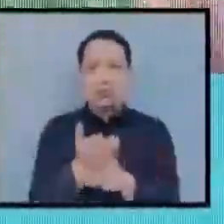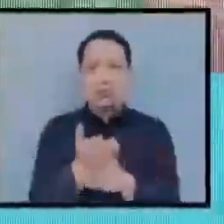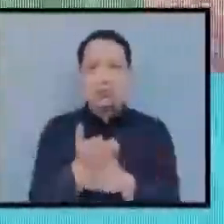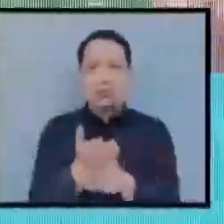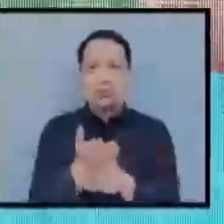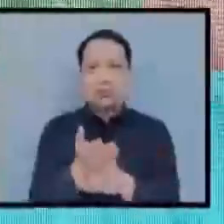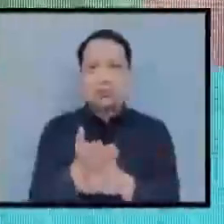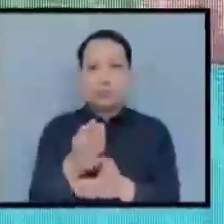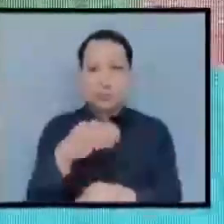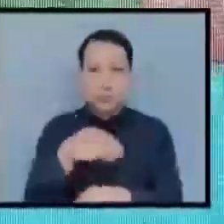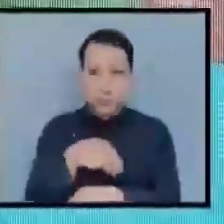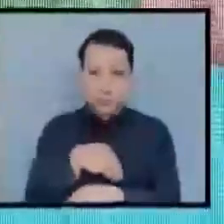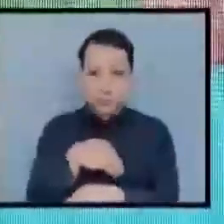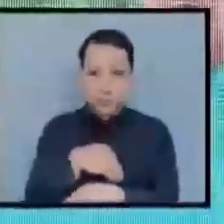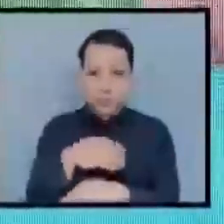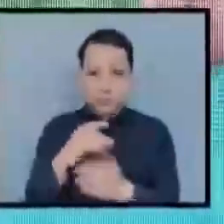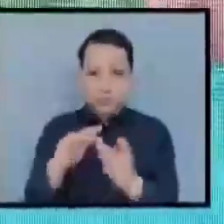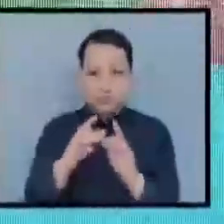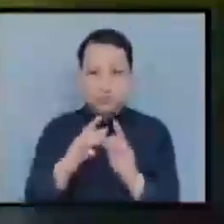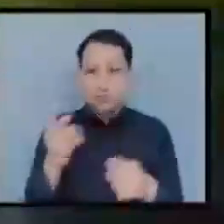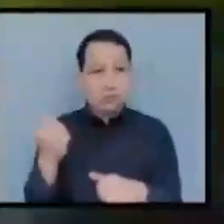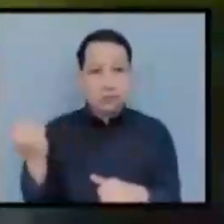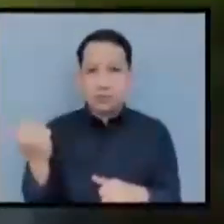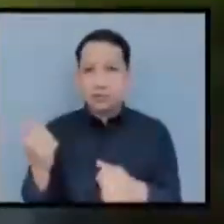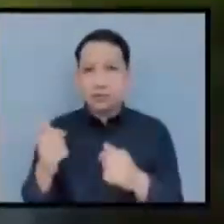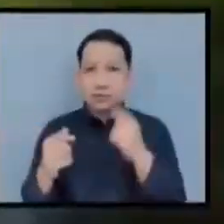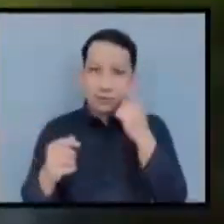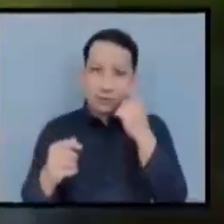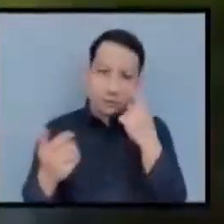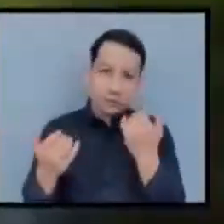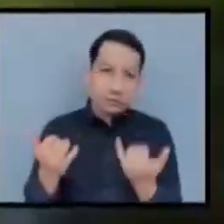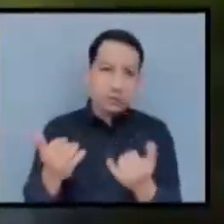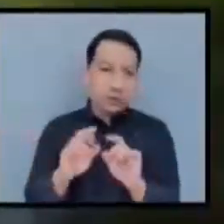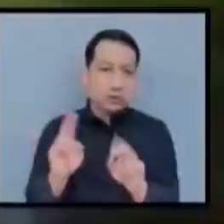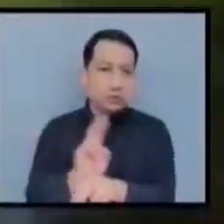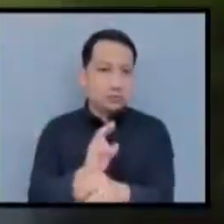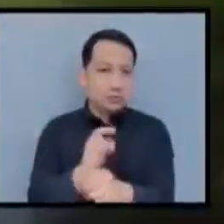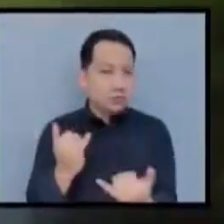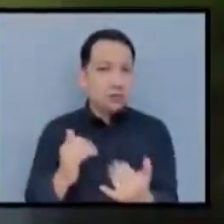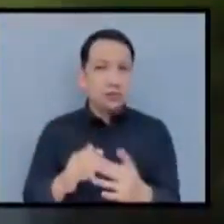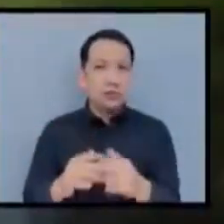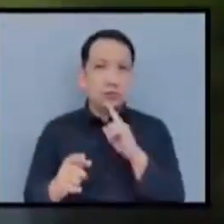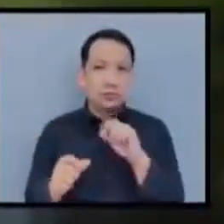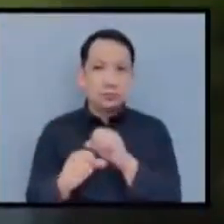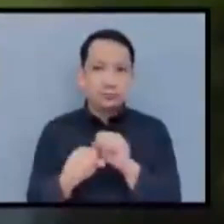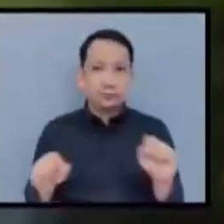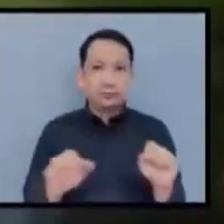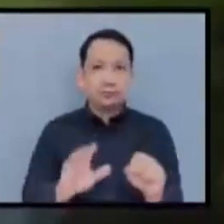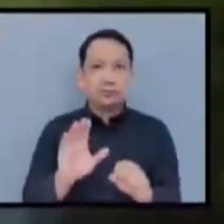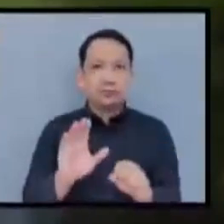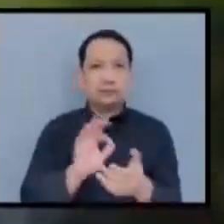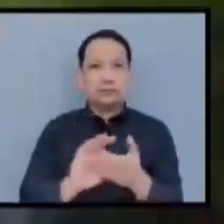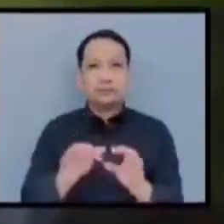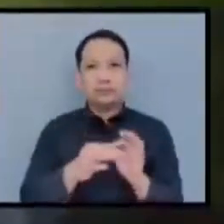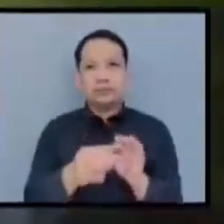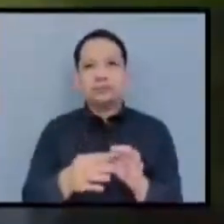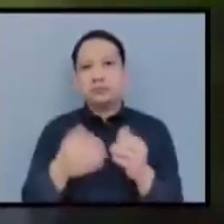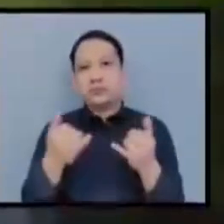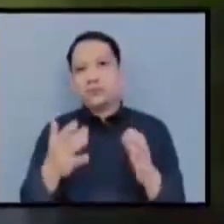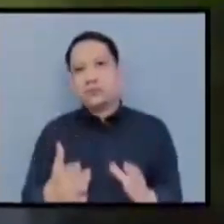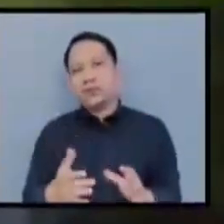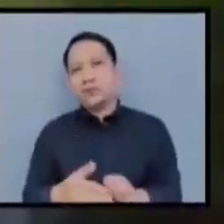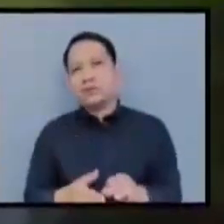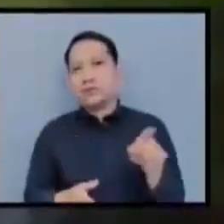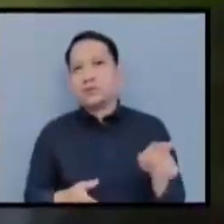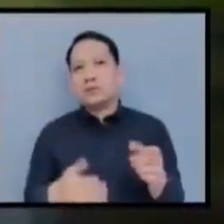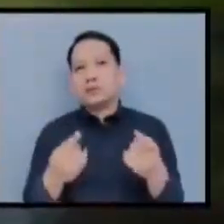wallet or other third-party wallets like these days. Tiniyak naman niya na secure ang mga account ng kanilang mga player or